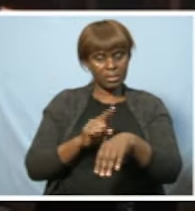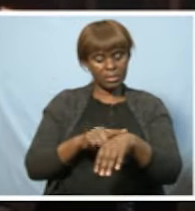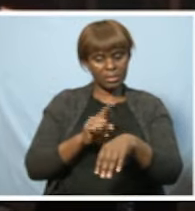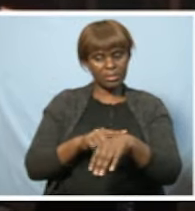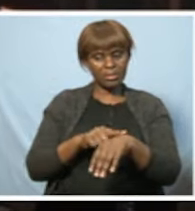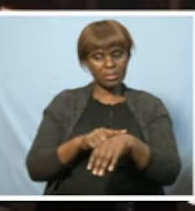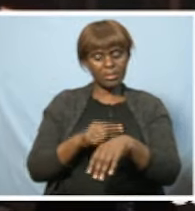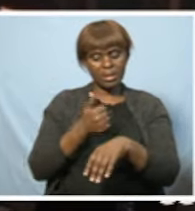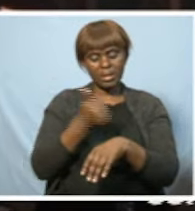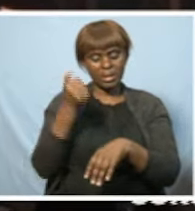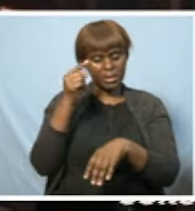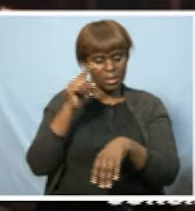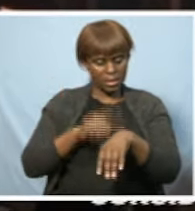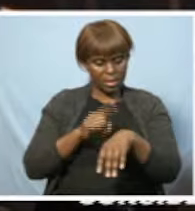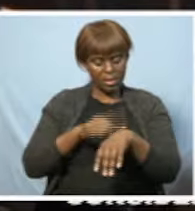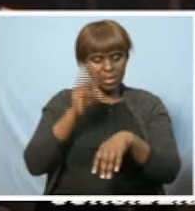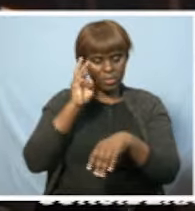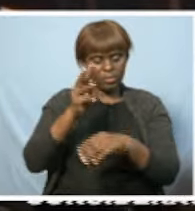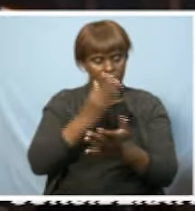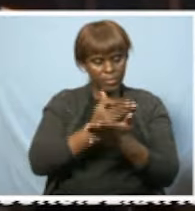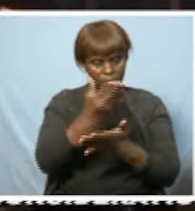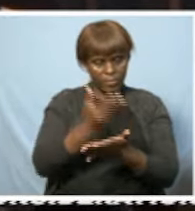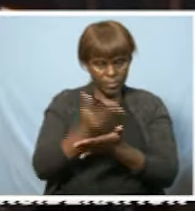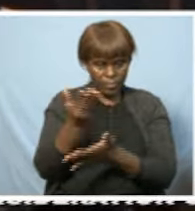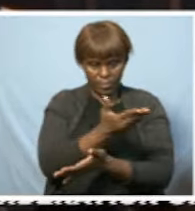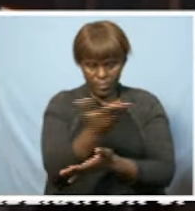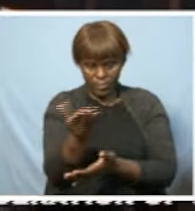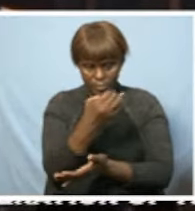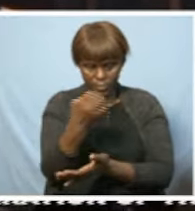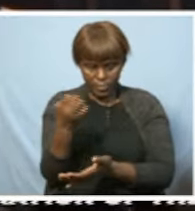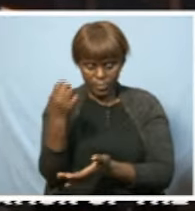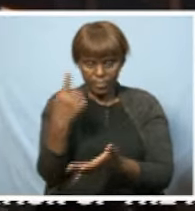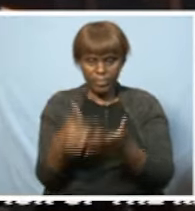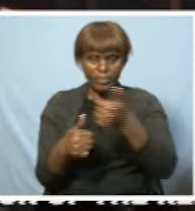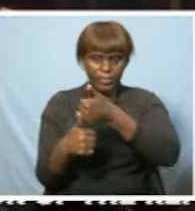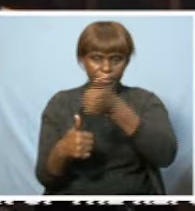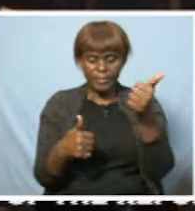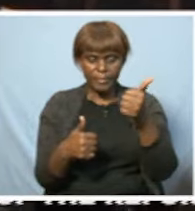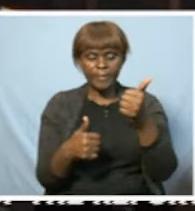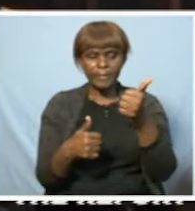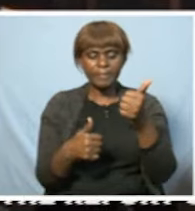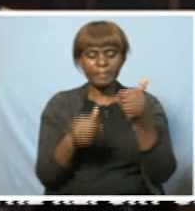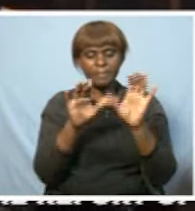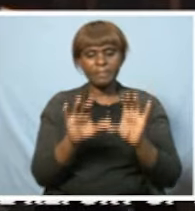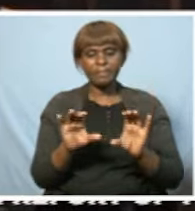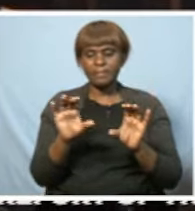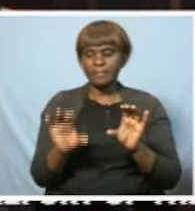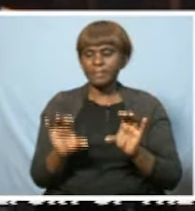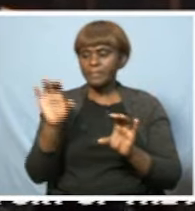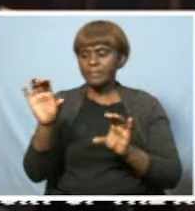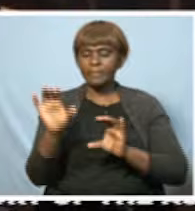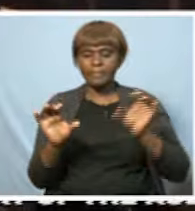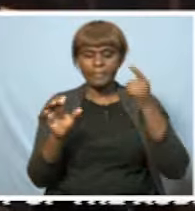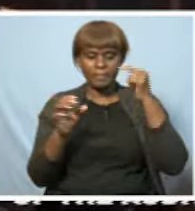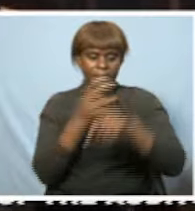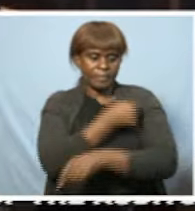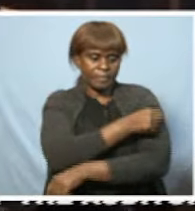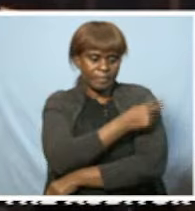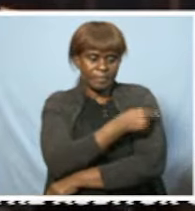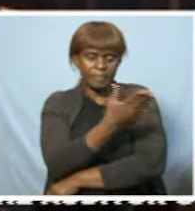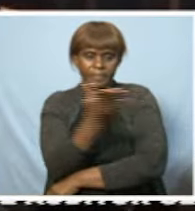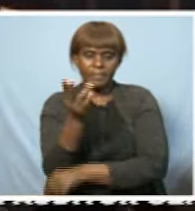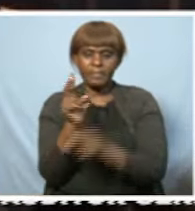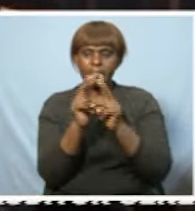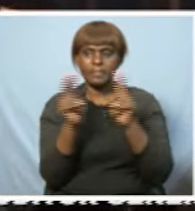funds, they will procure those equipment that we allocated for that health post.